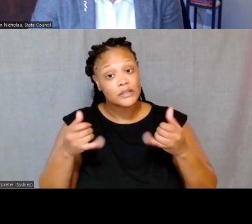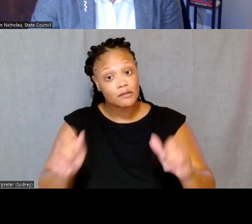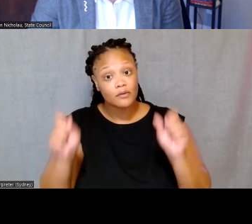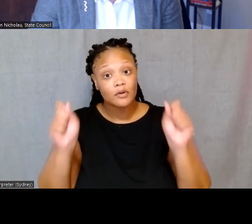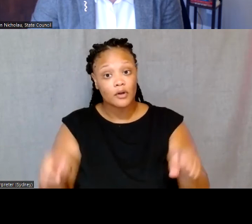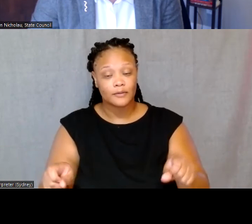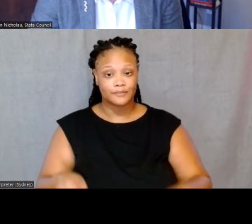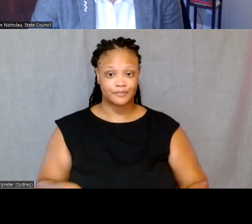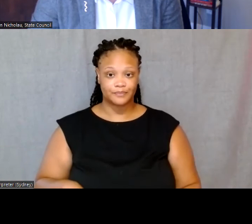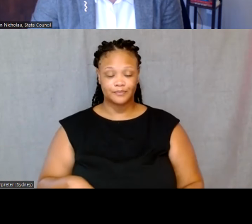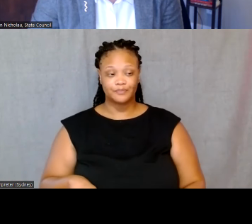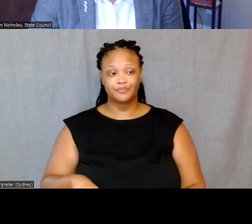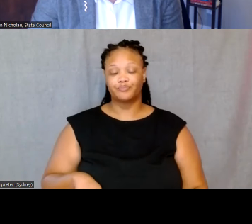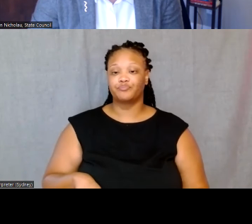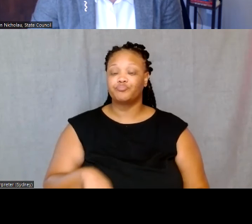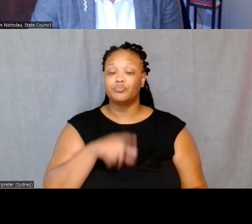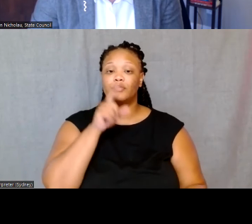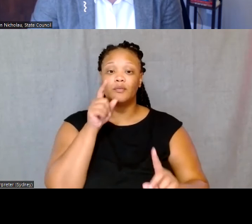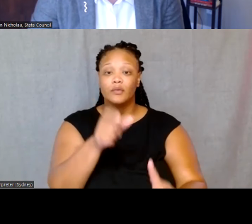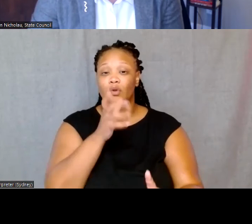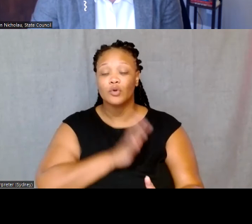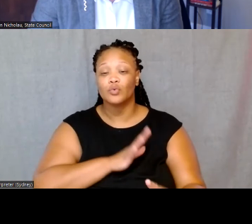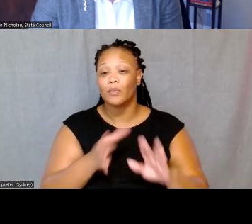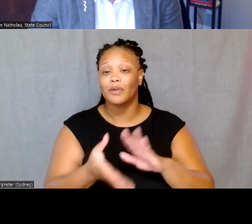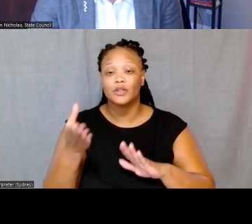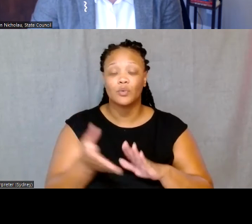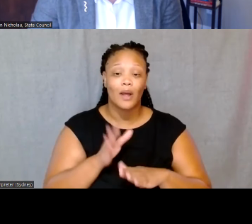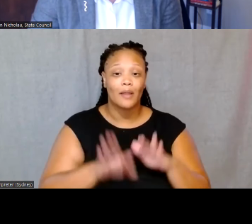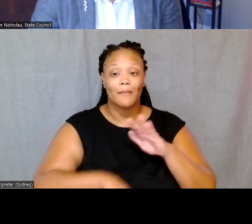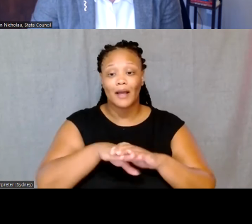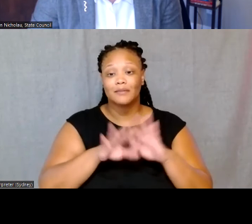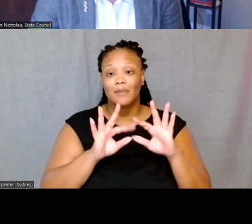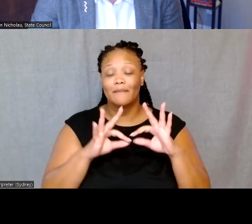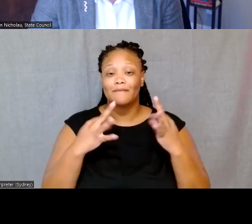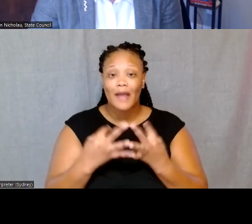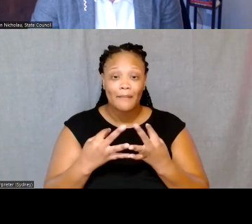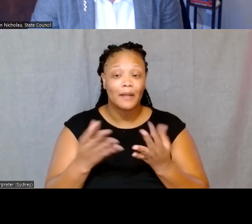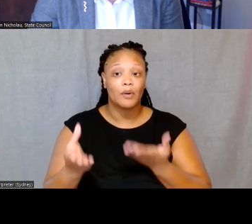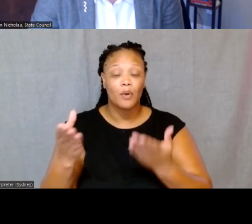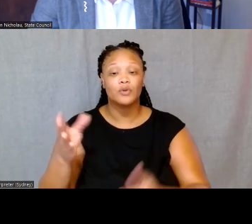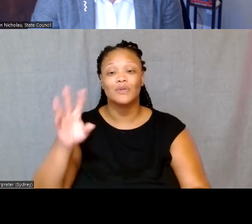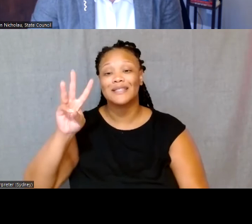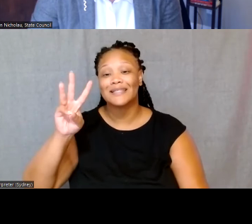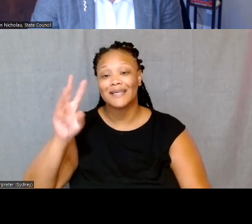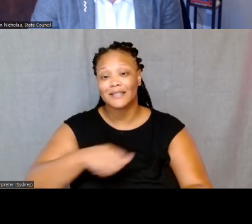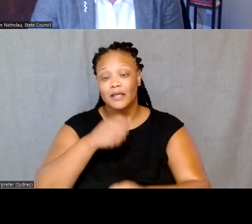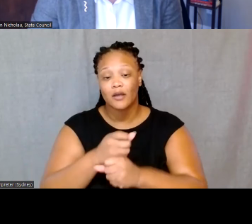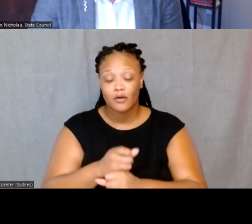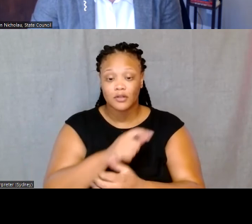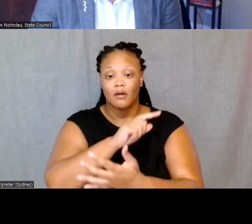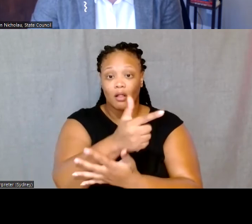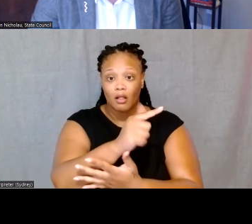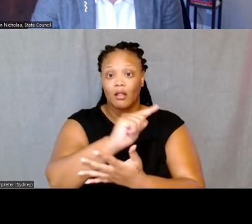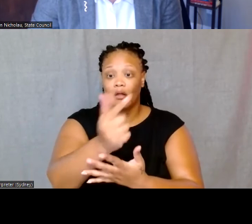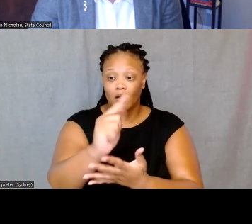grant proposal 6 years in a row, and she got it on the 6th year. So that's just one example of